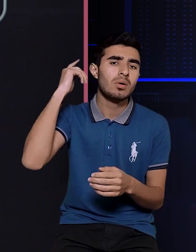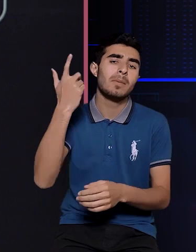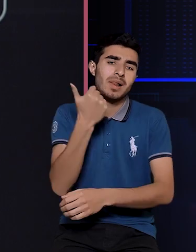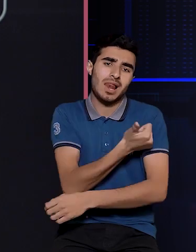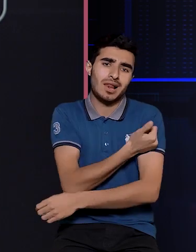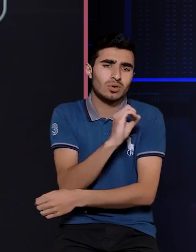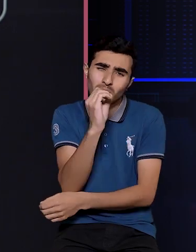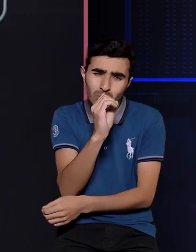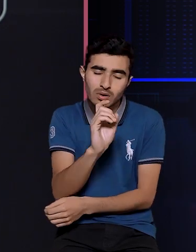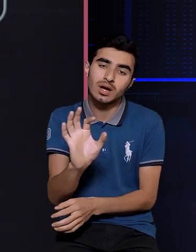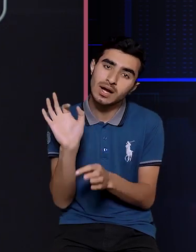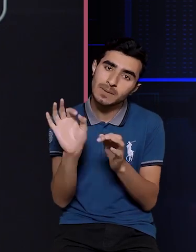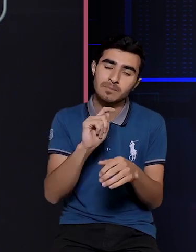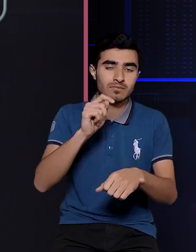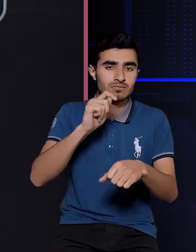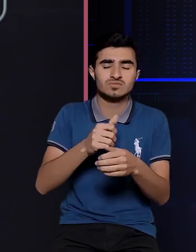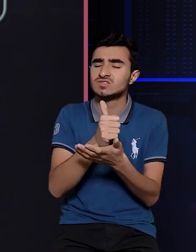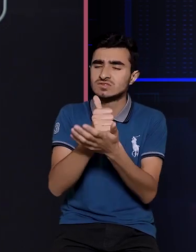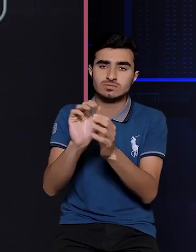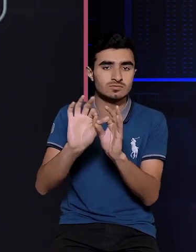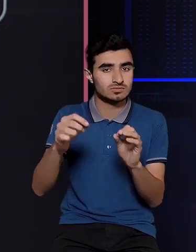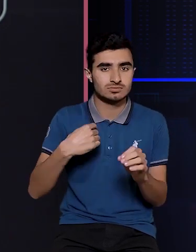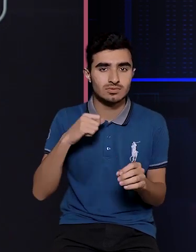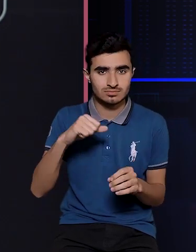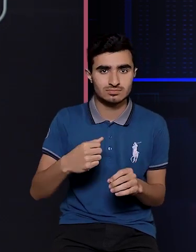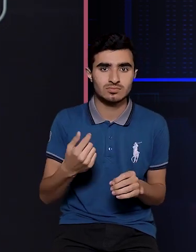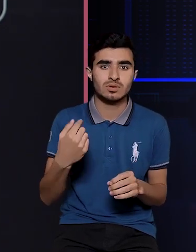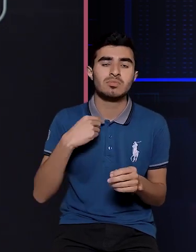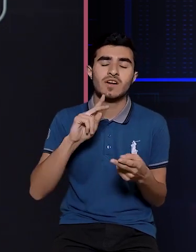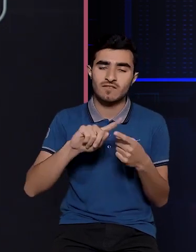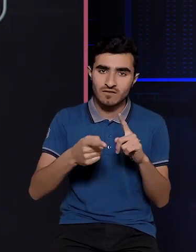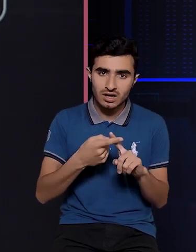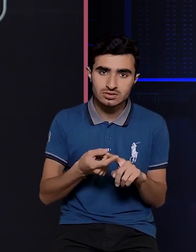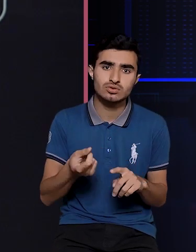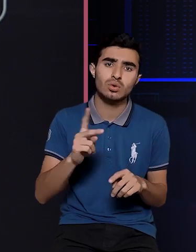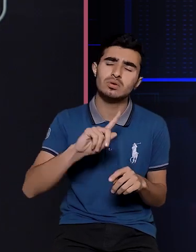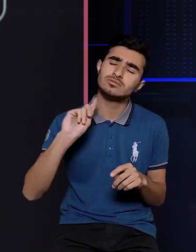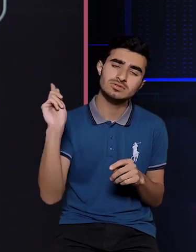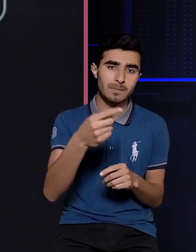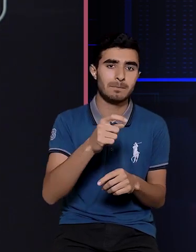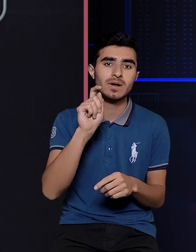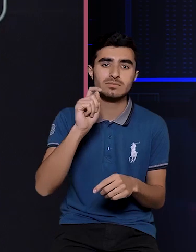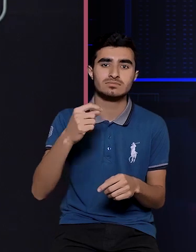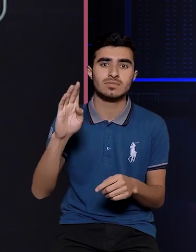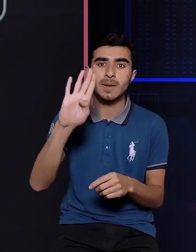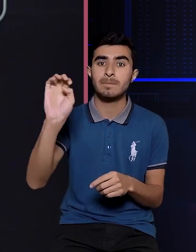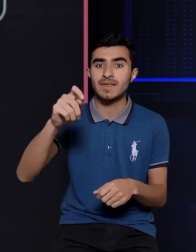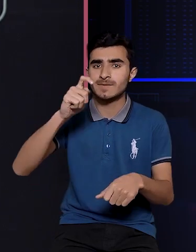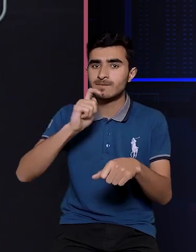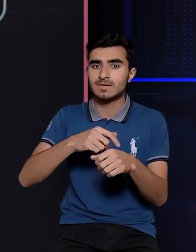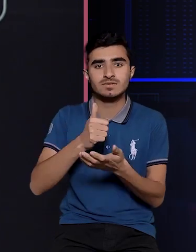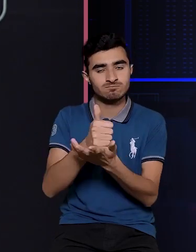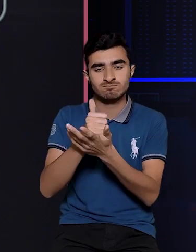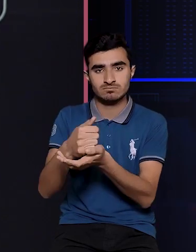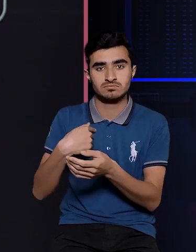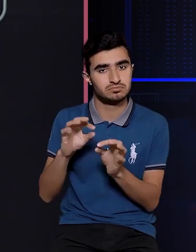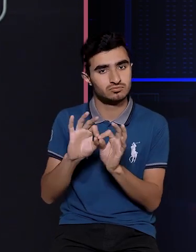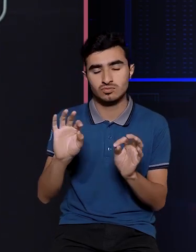around. So I just knew I had to, you know, I actually flew to Karachi to my grandparents' house,